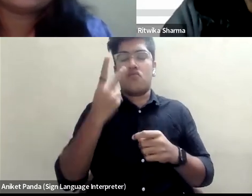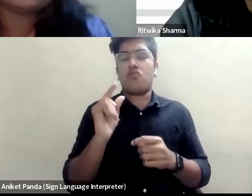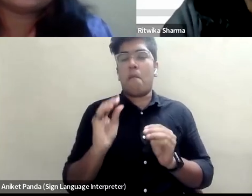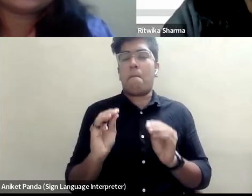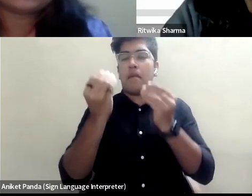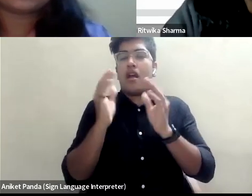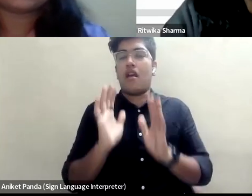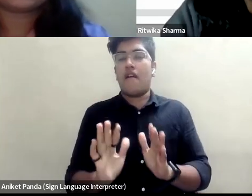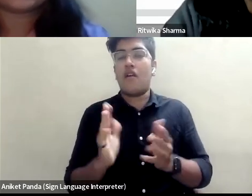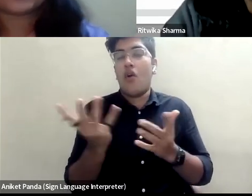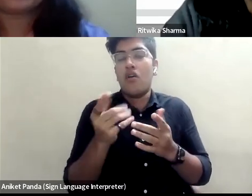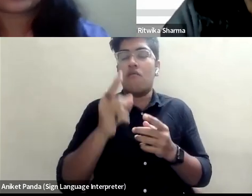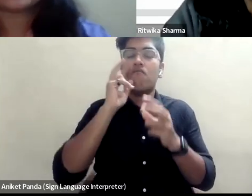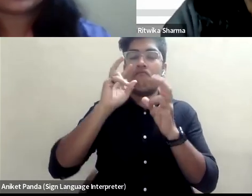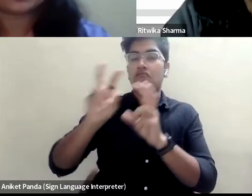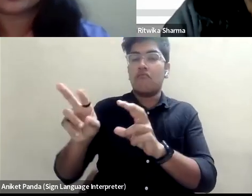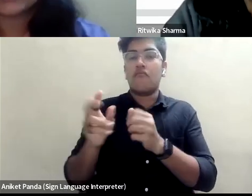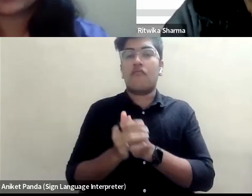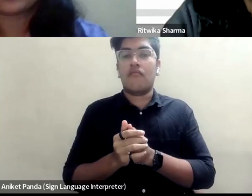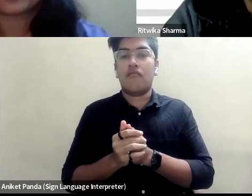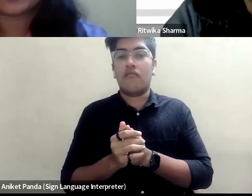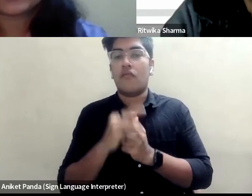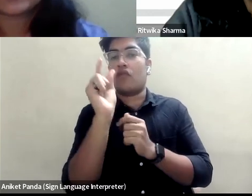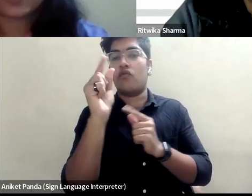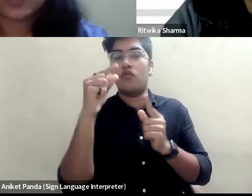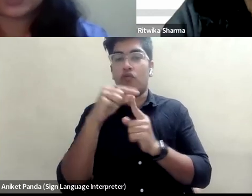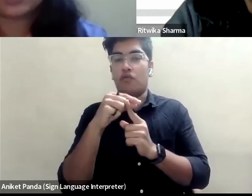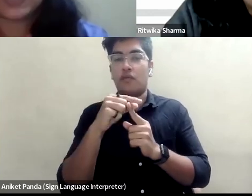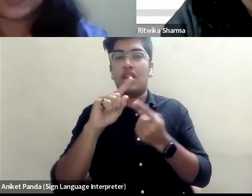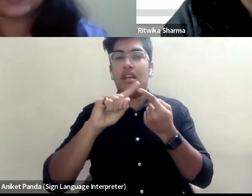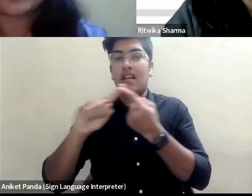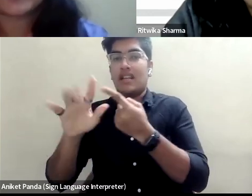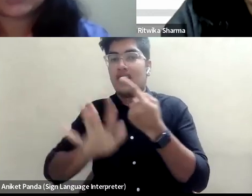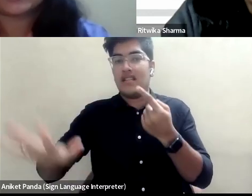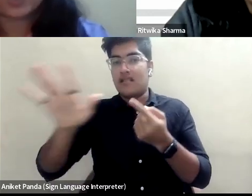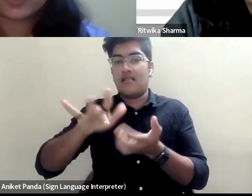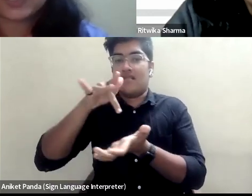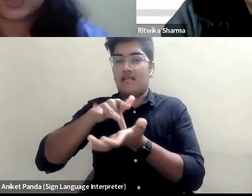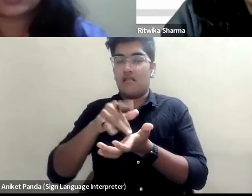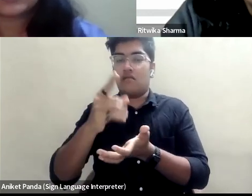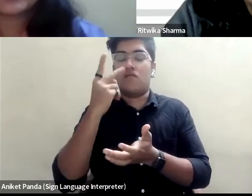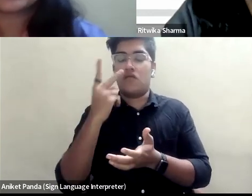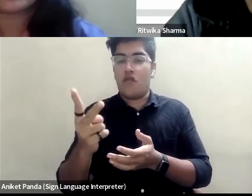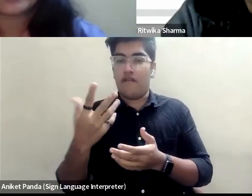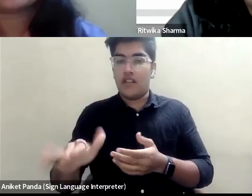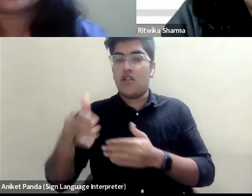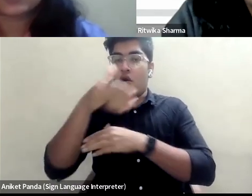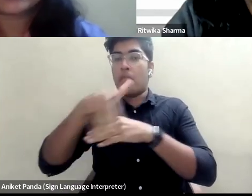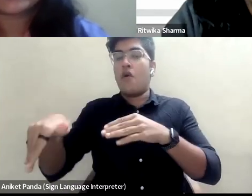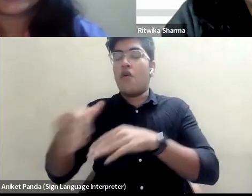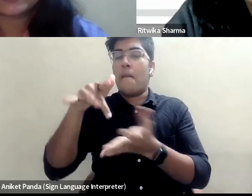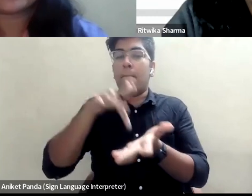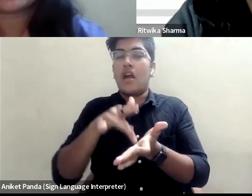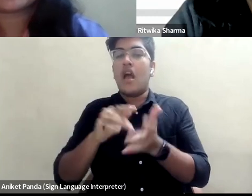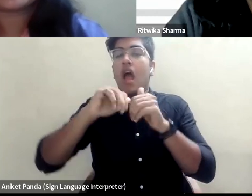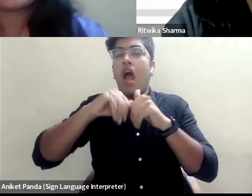at the UP East region, and especially the border region, as to how something